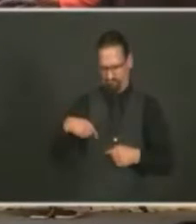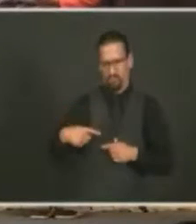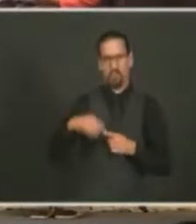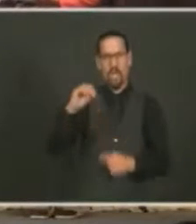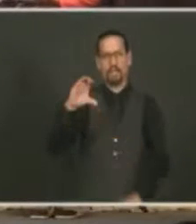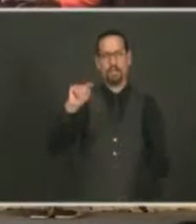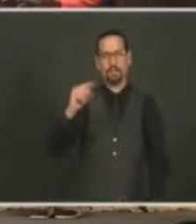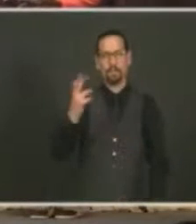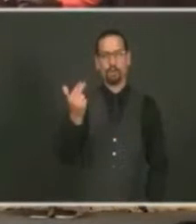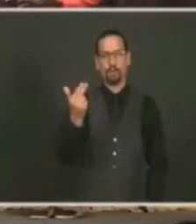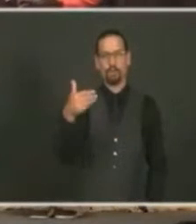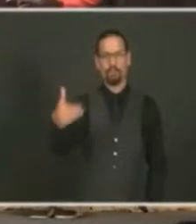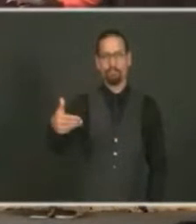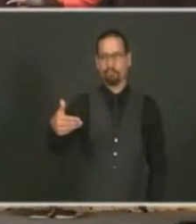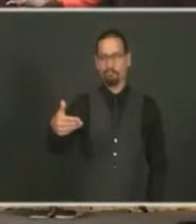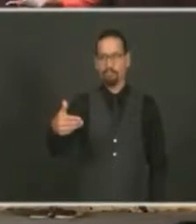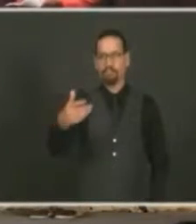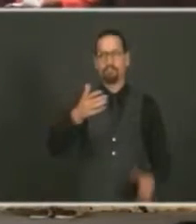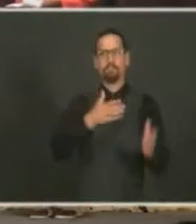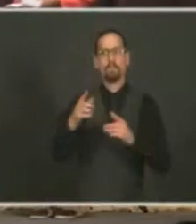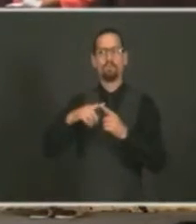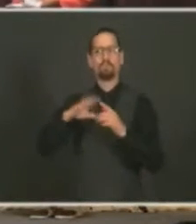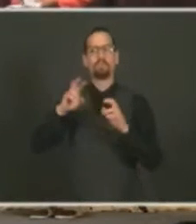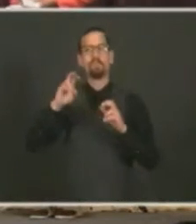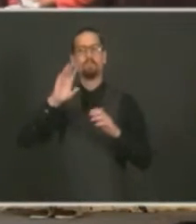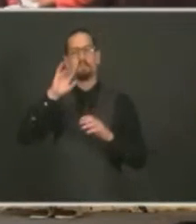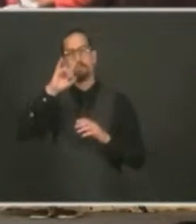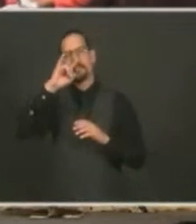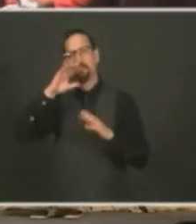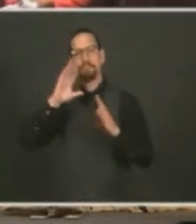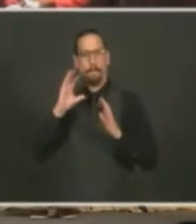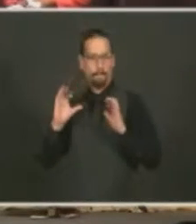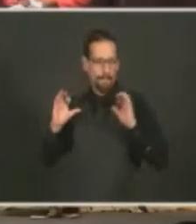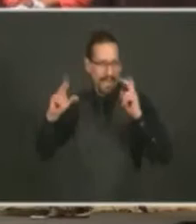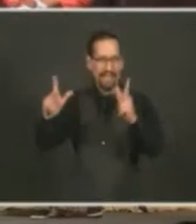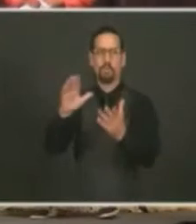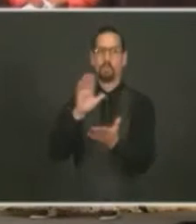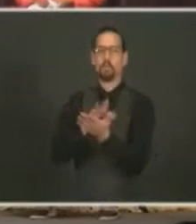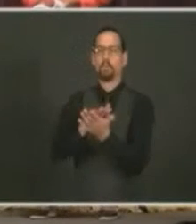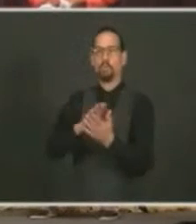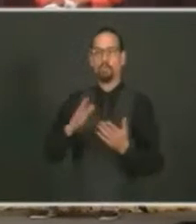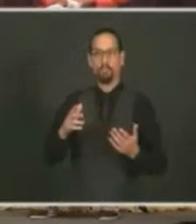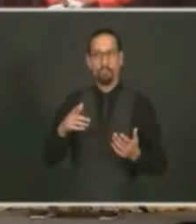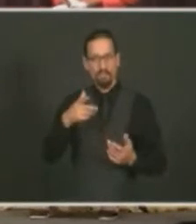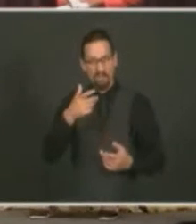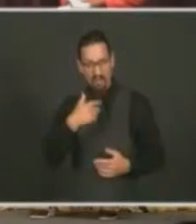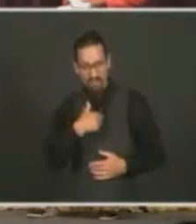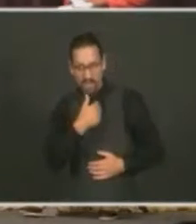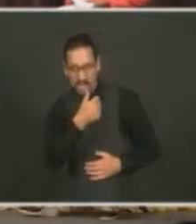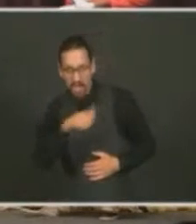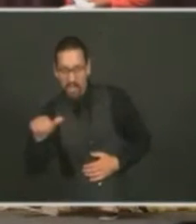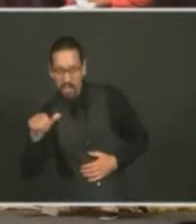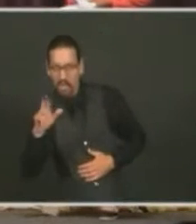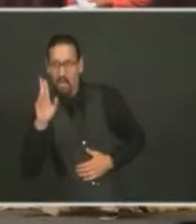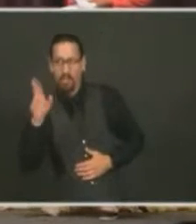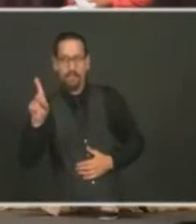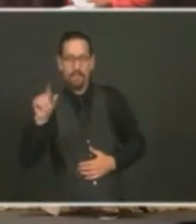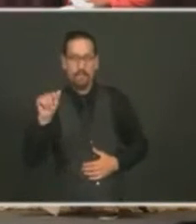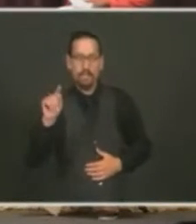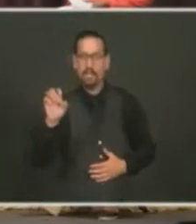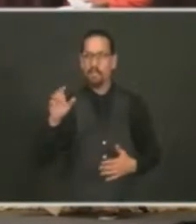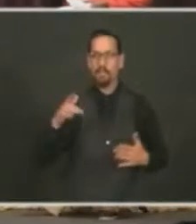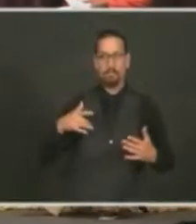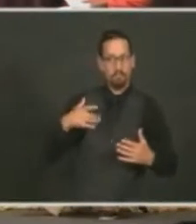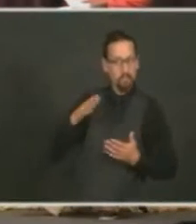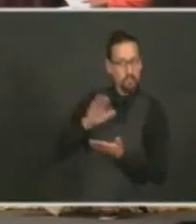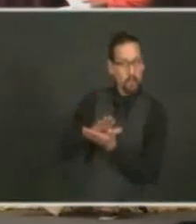school. You said the first 2 weeks have gone well. Do you have any indication that many of these school districts are going to ramp up their plans as you want